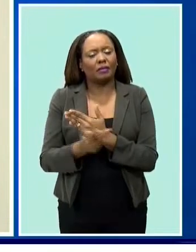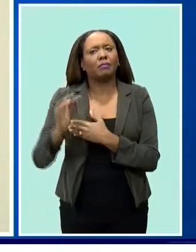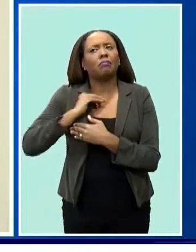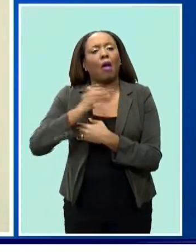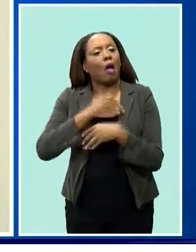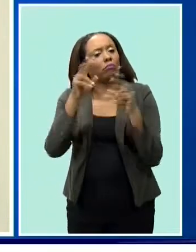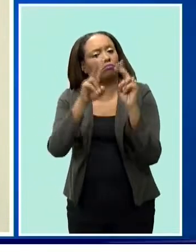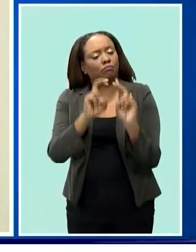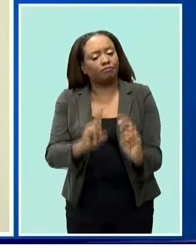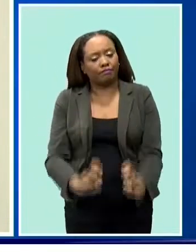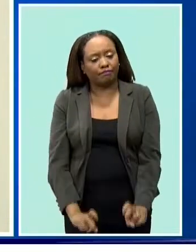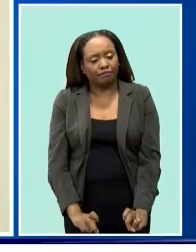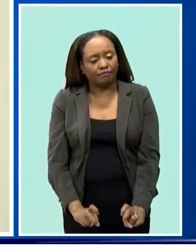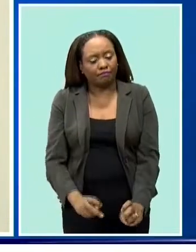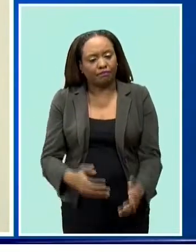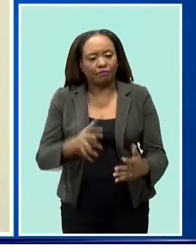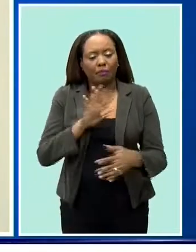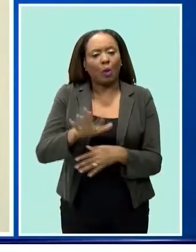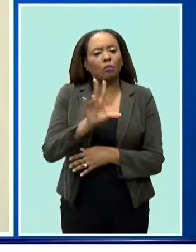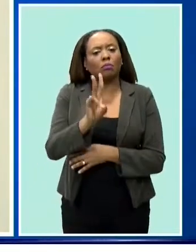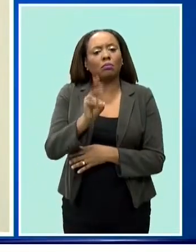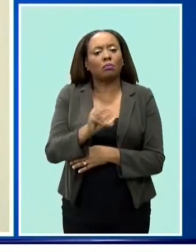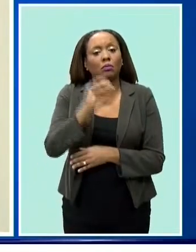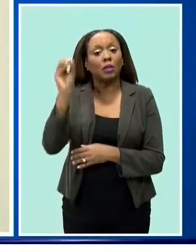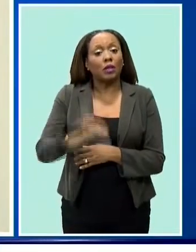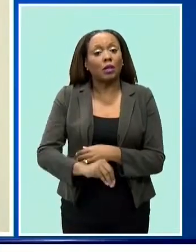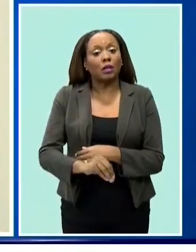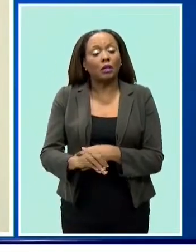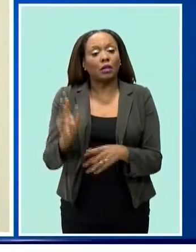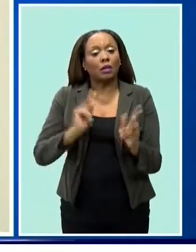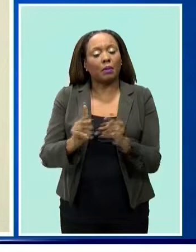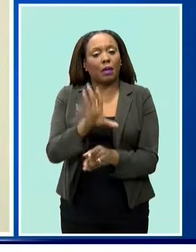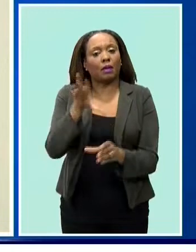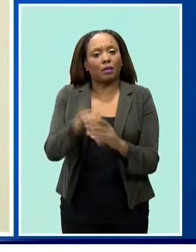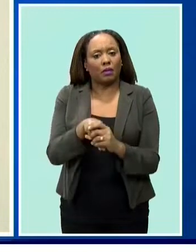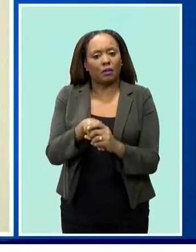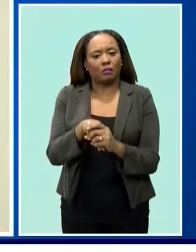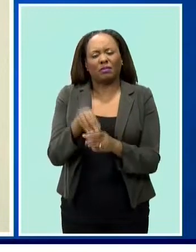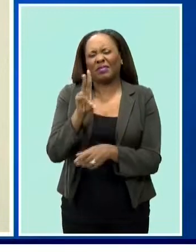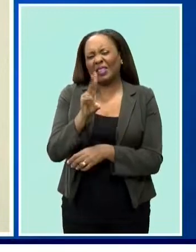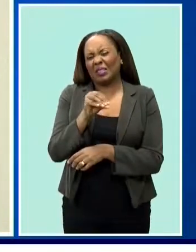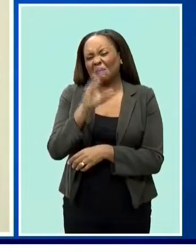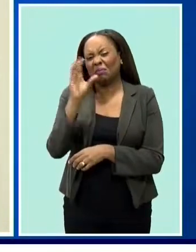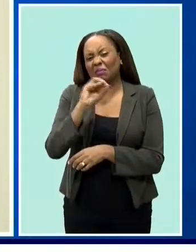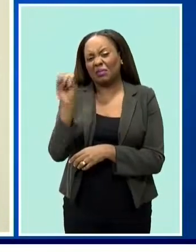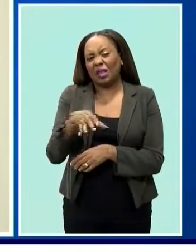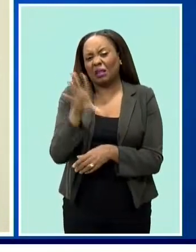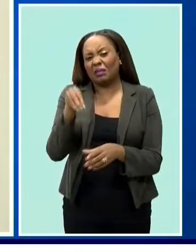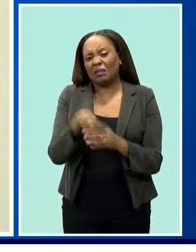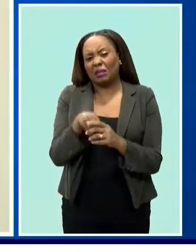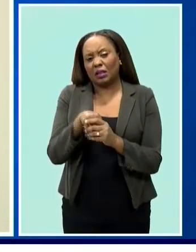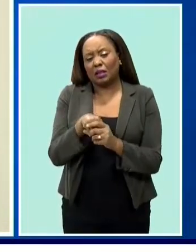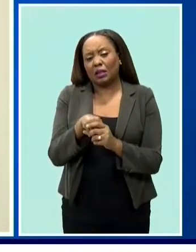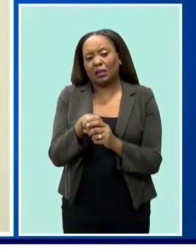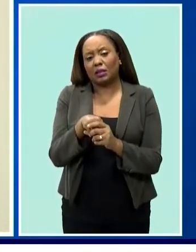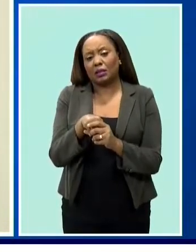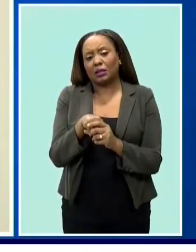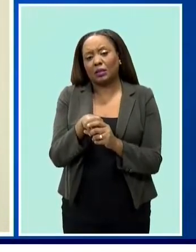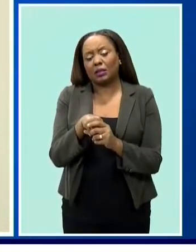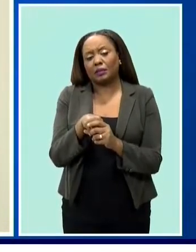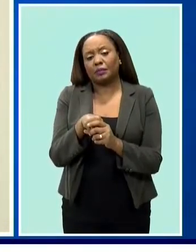has revealed that 70% of the participants who participated in the pilot program conducted in